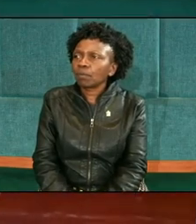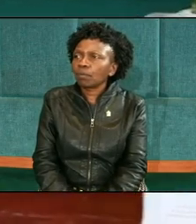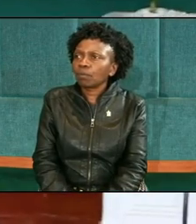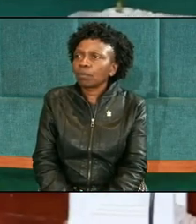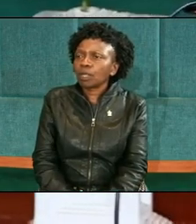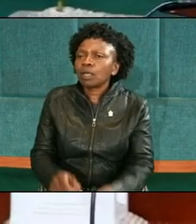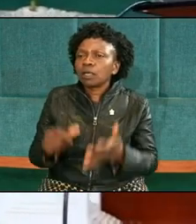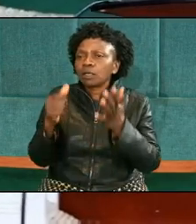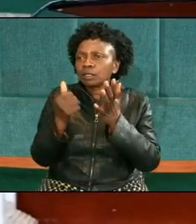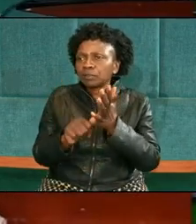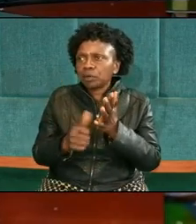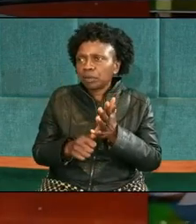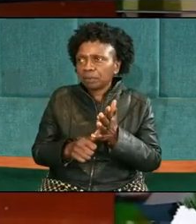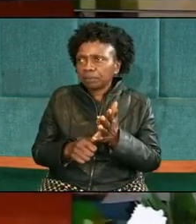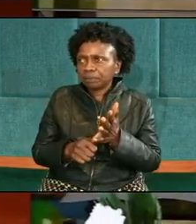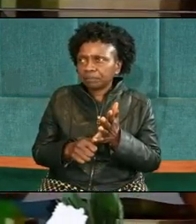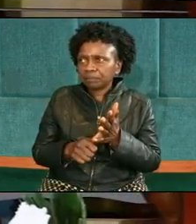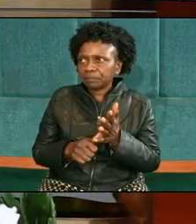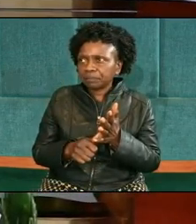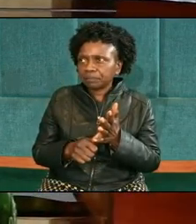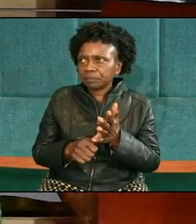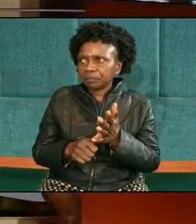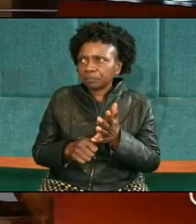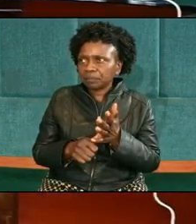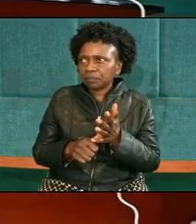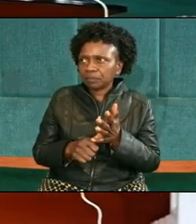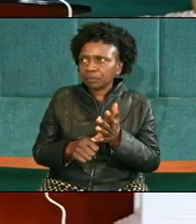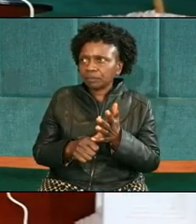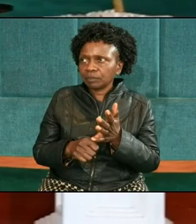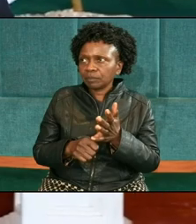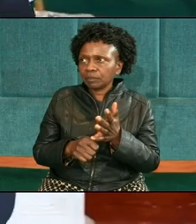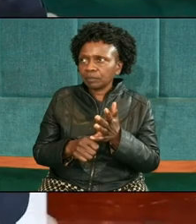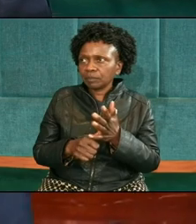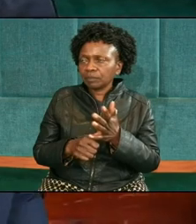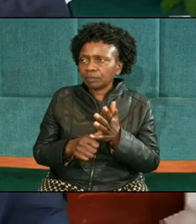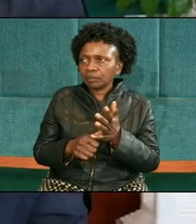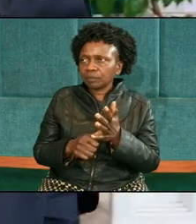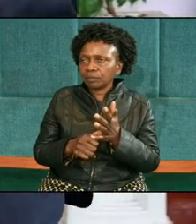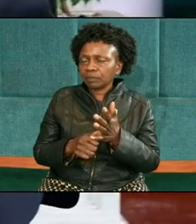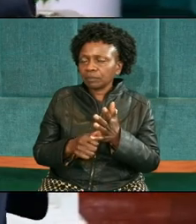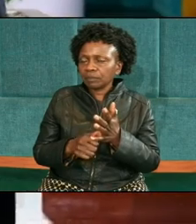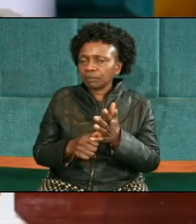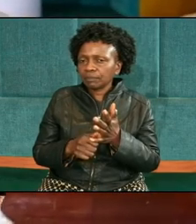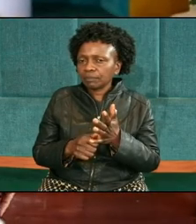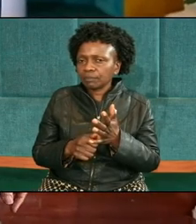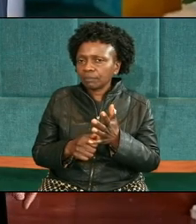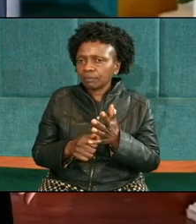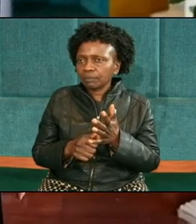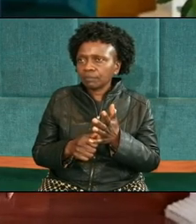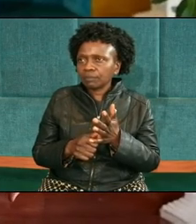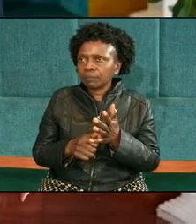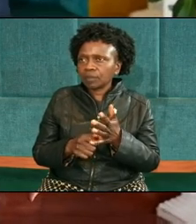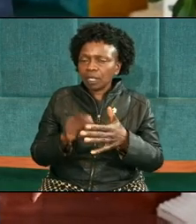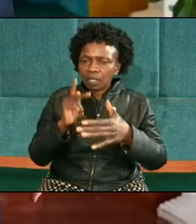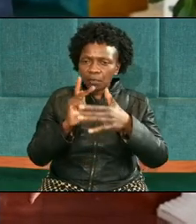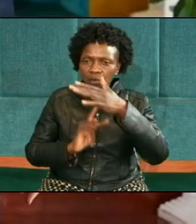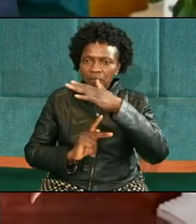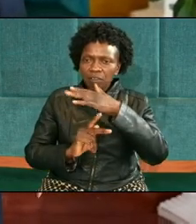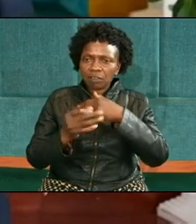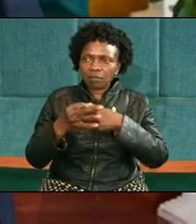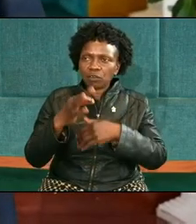The problem, just think about it, brethren. The problem the prophet of